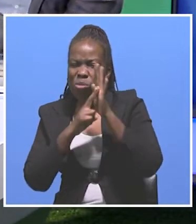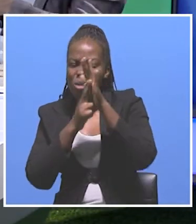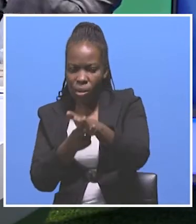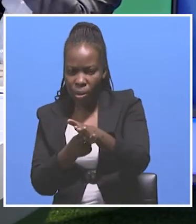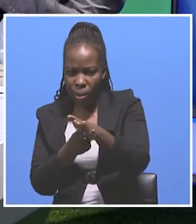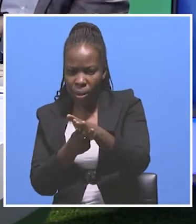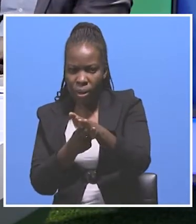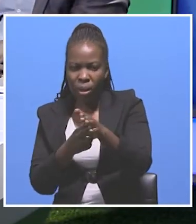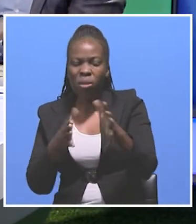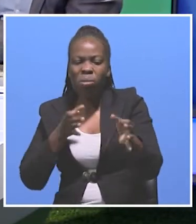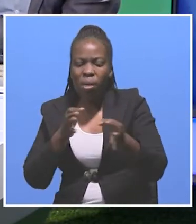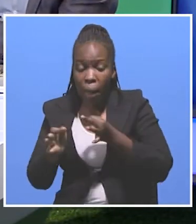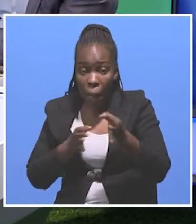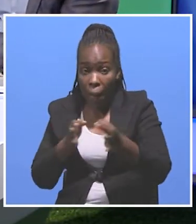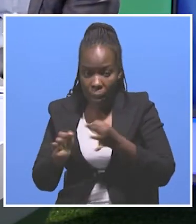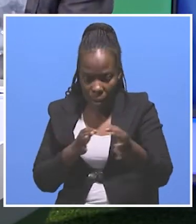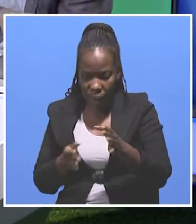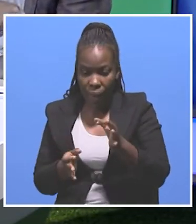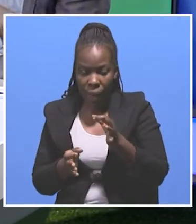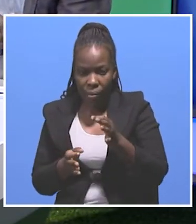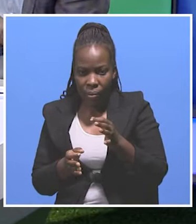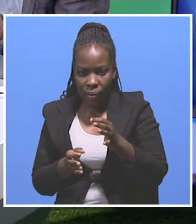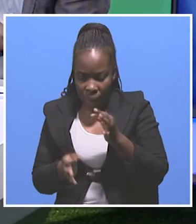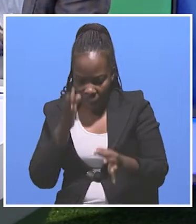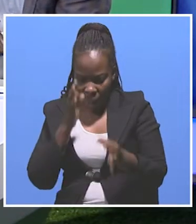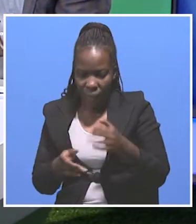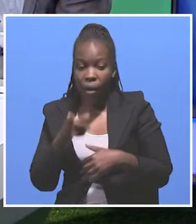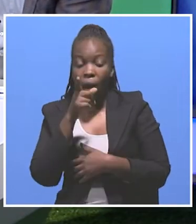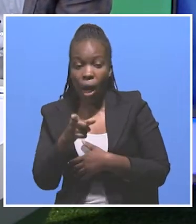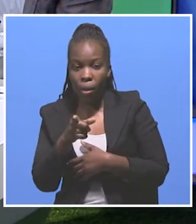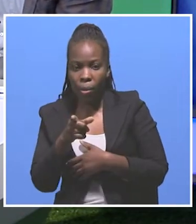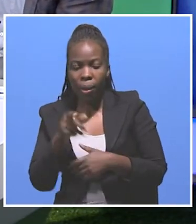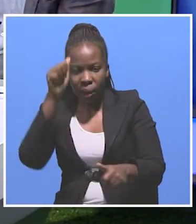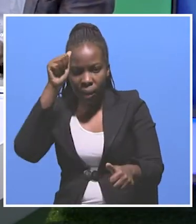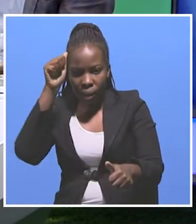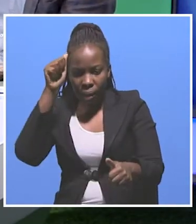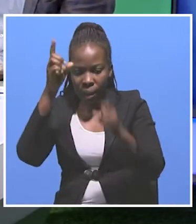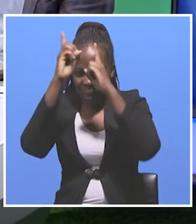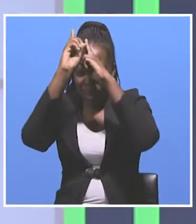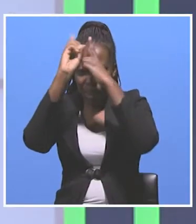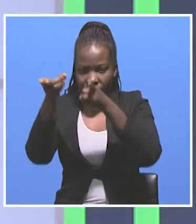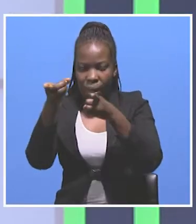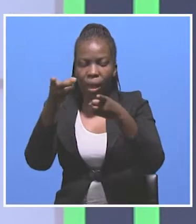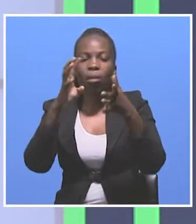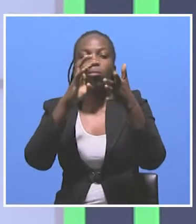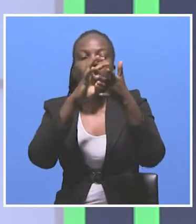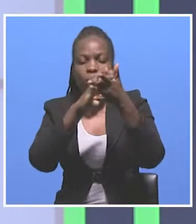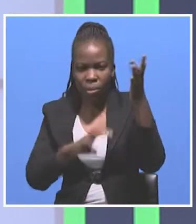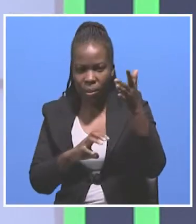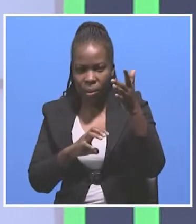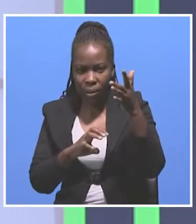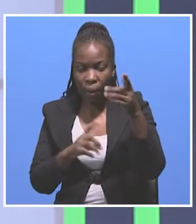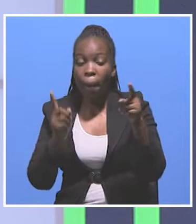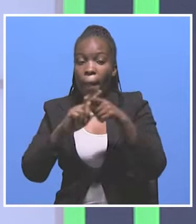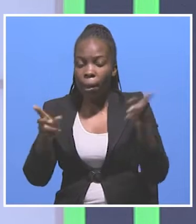if they decide that let's terminate because of the severe abnormalities of this baby, you can terminate. But the parents have